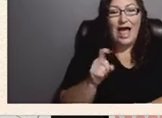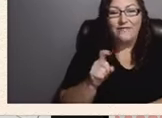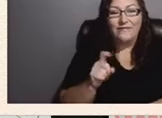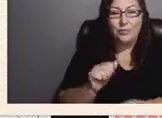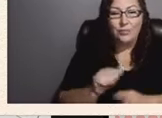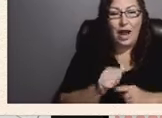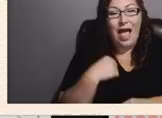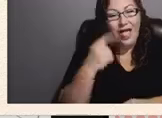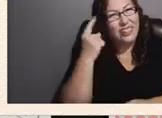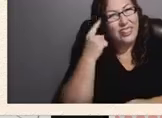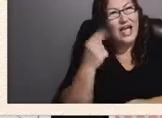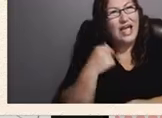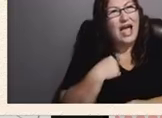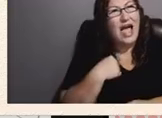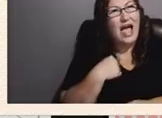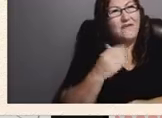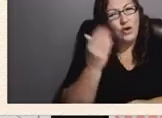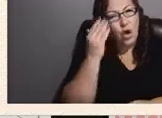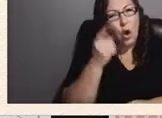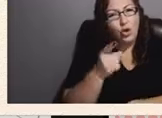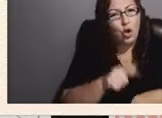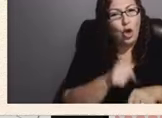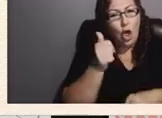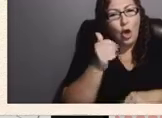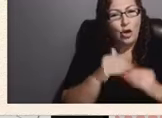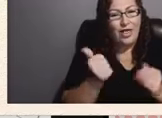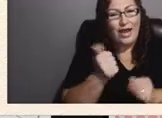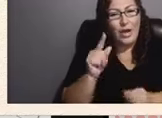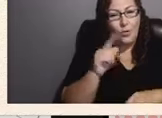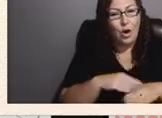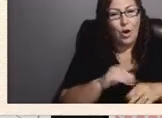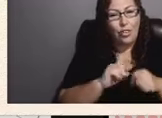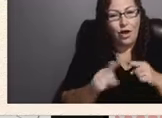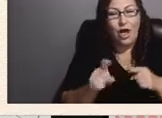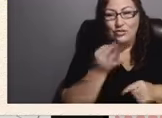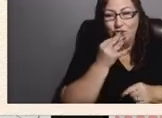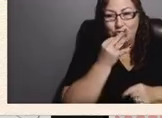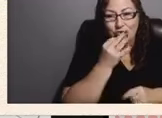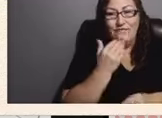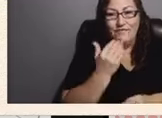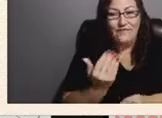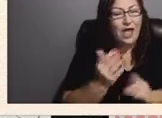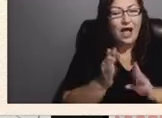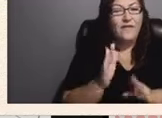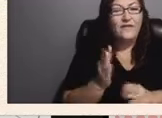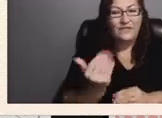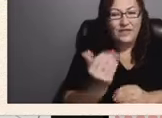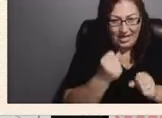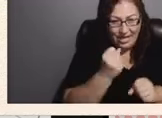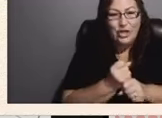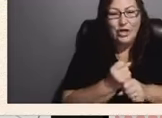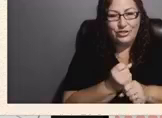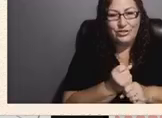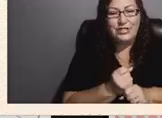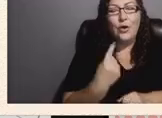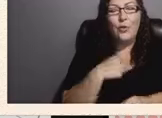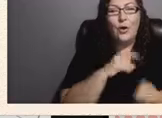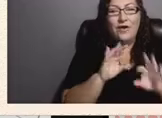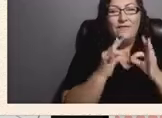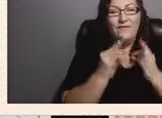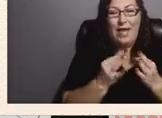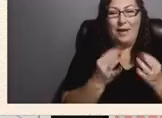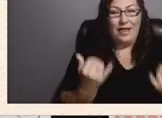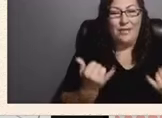you longer than anybody on this call, going on 15 years. You Wow. and I, we're family by now. We fight